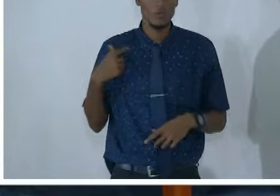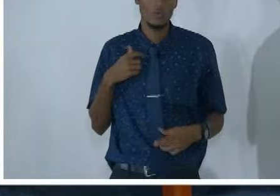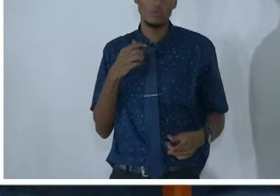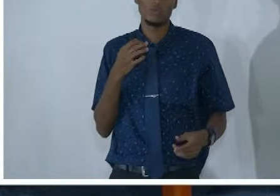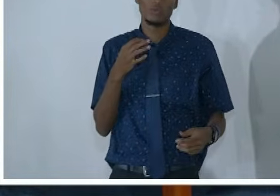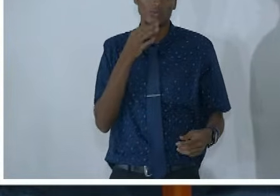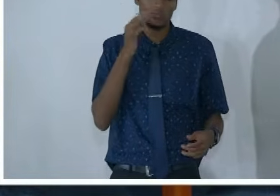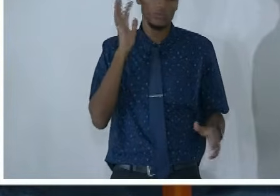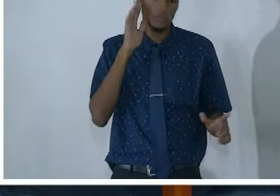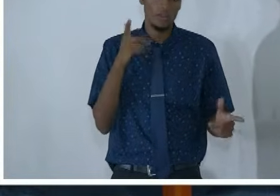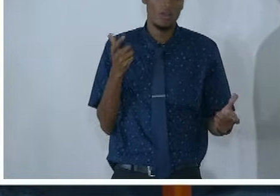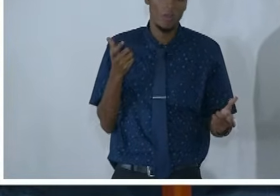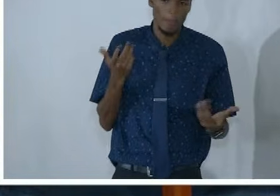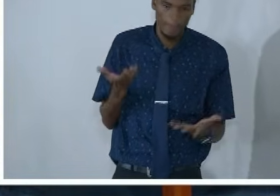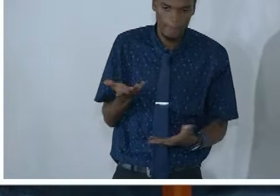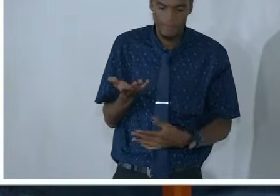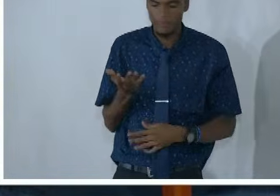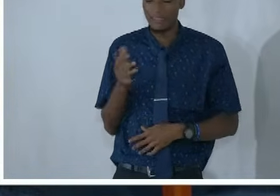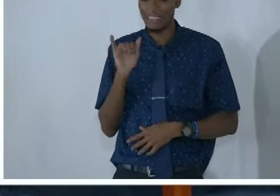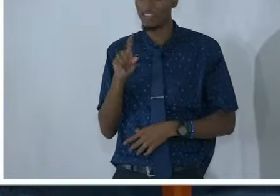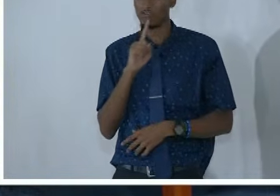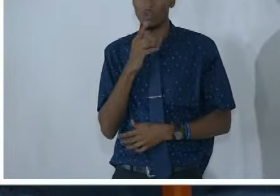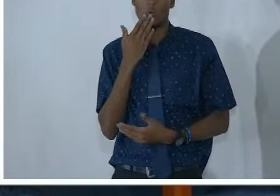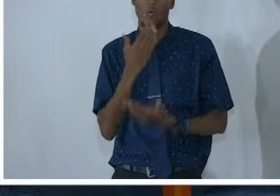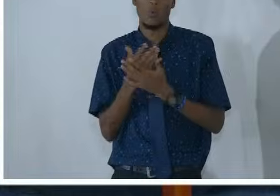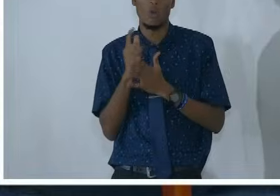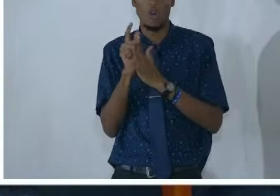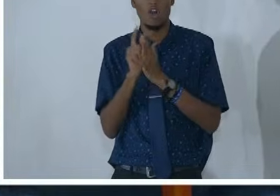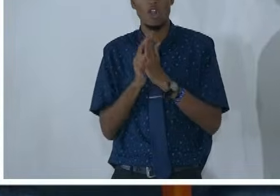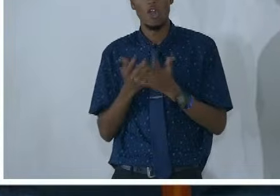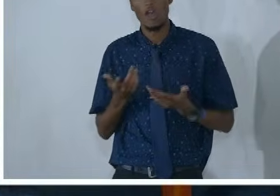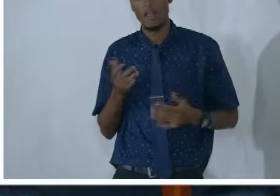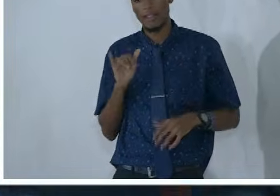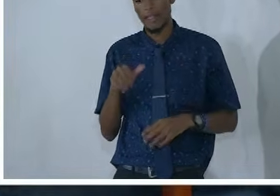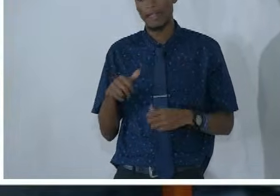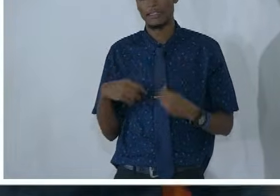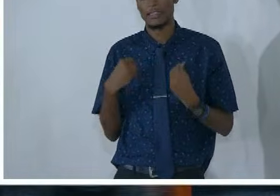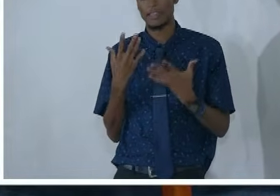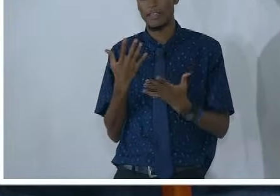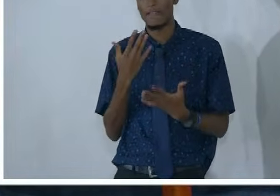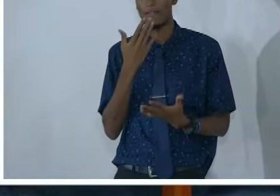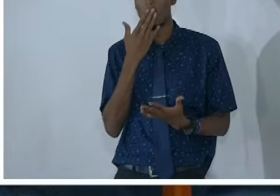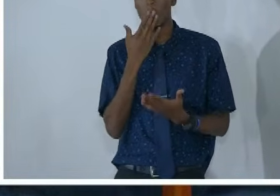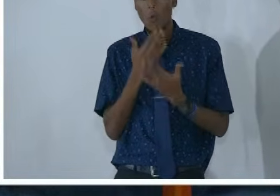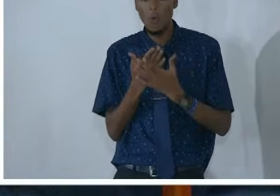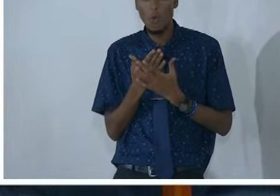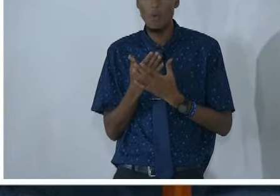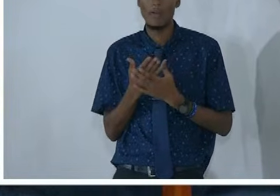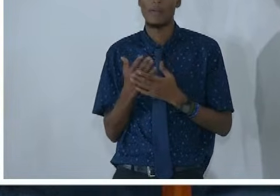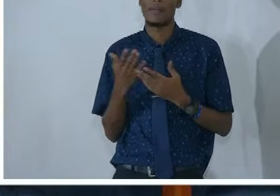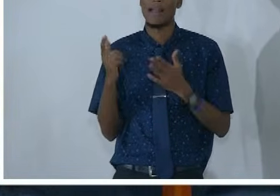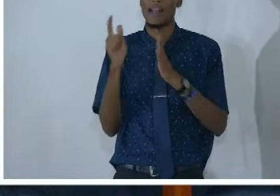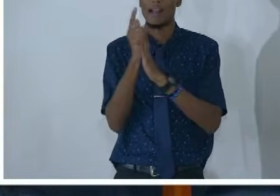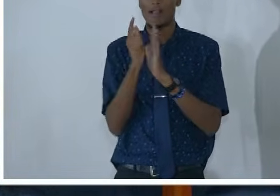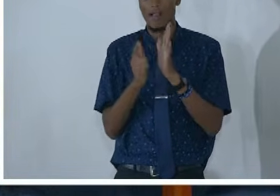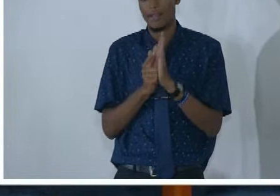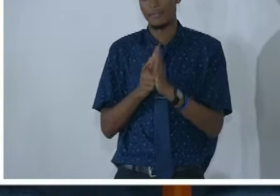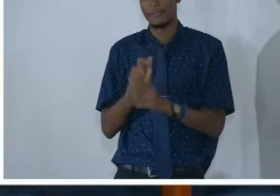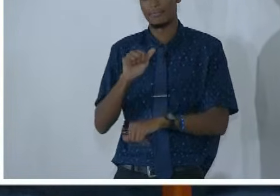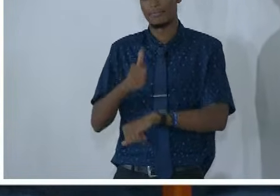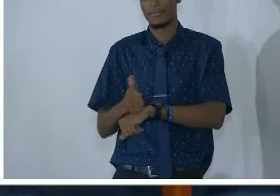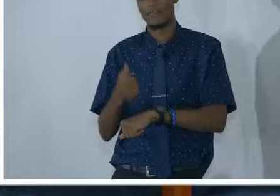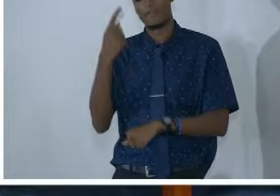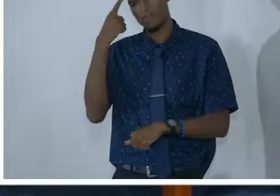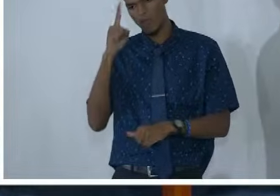my view, a very good law, and provides an excellent legislative platform for that to emerge if